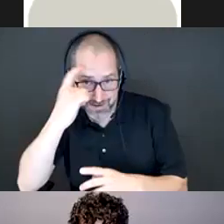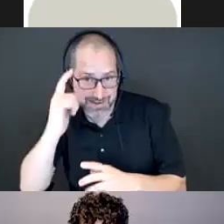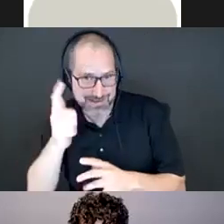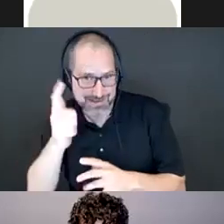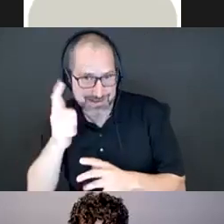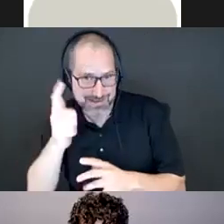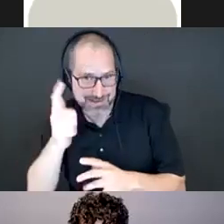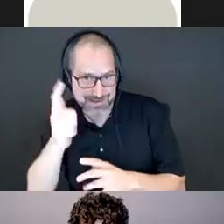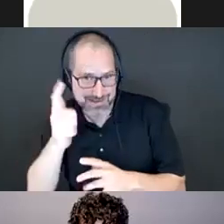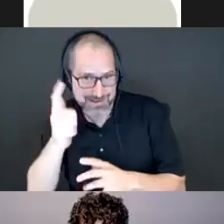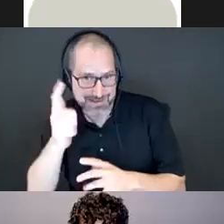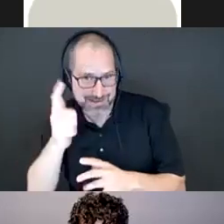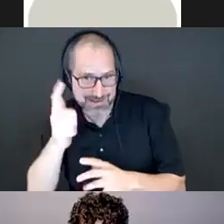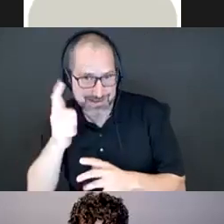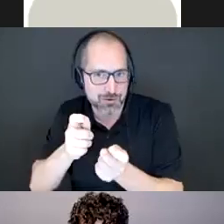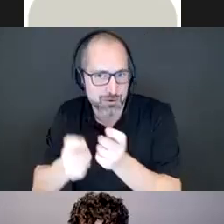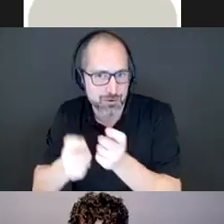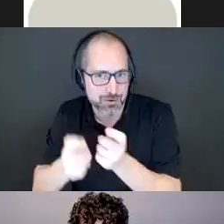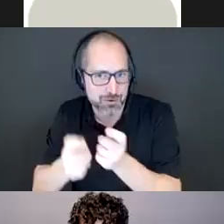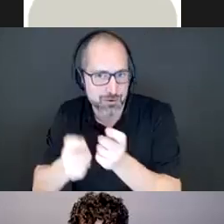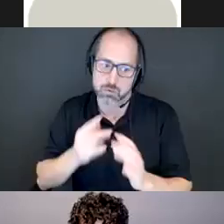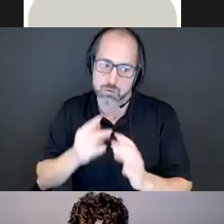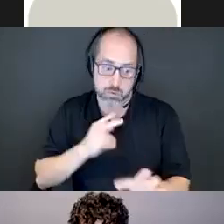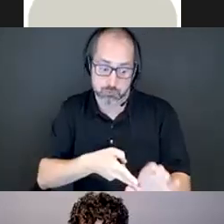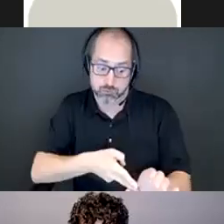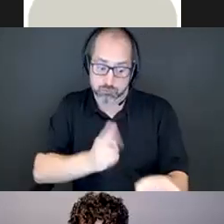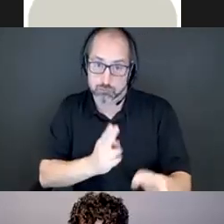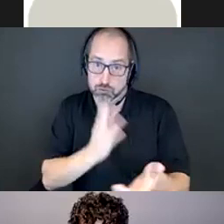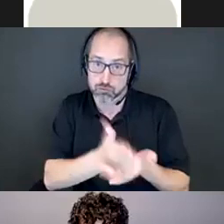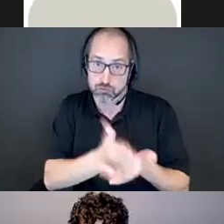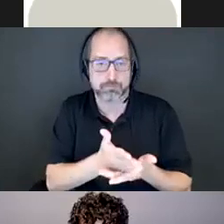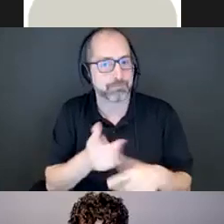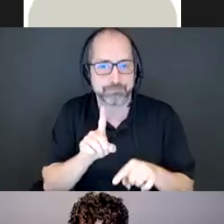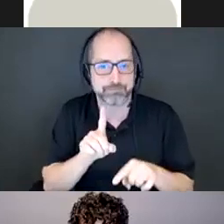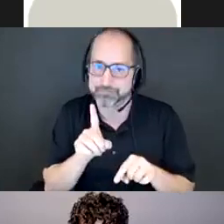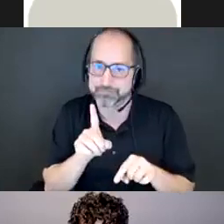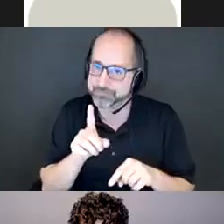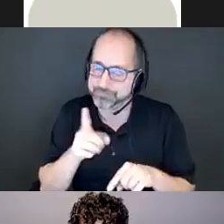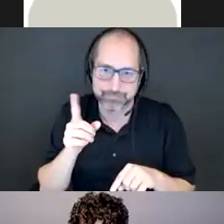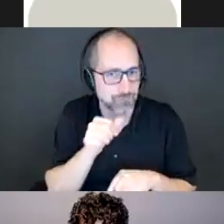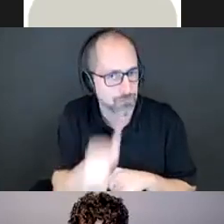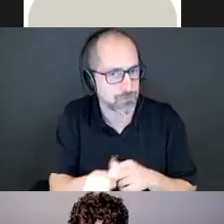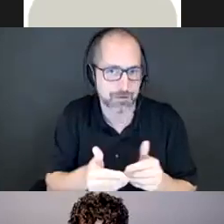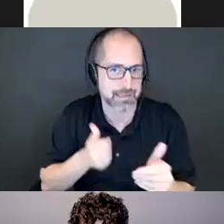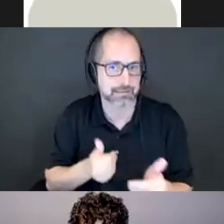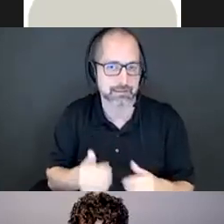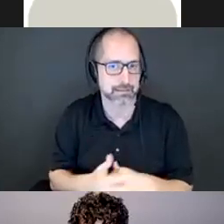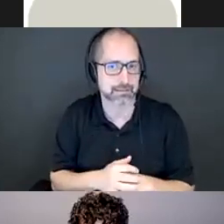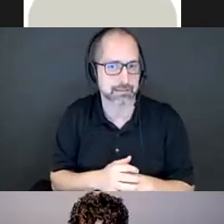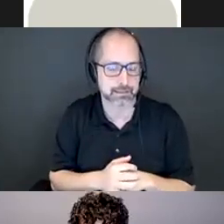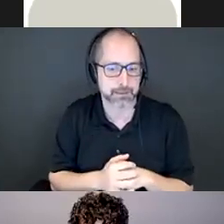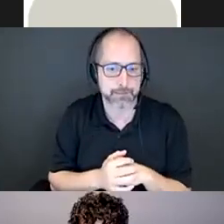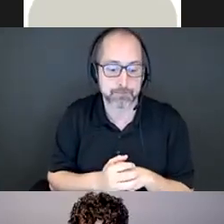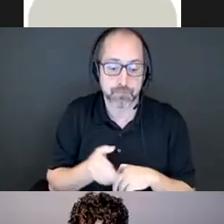to voluntarily stop using. So for those of you who are clinicians out